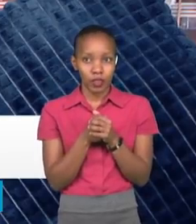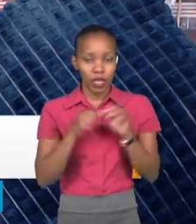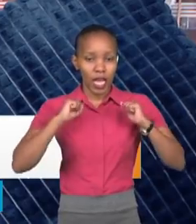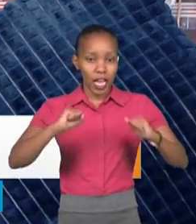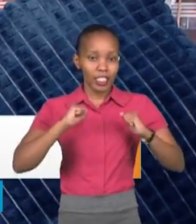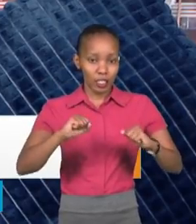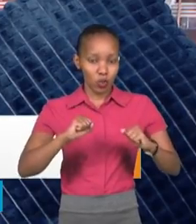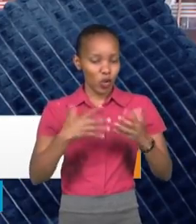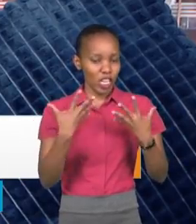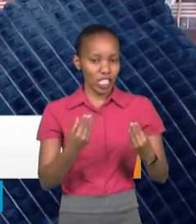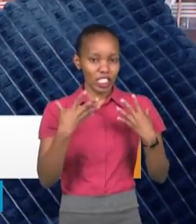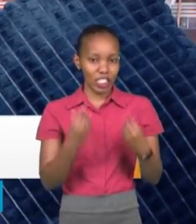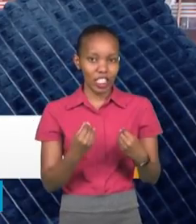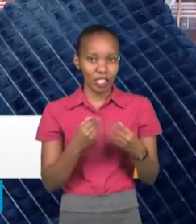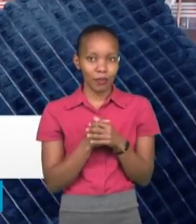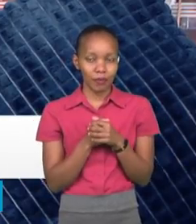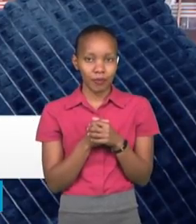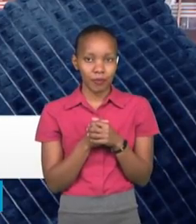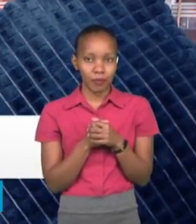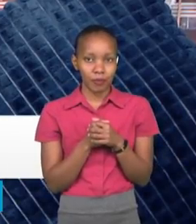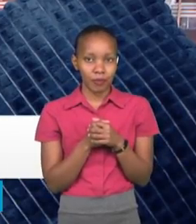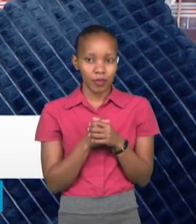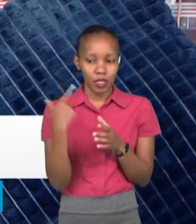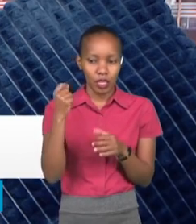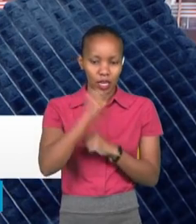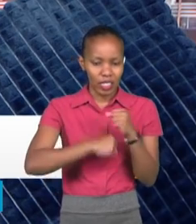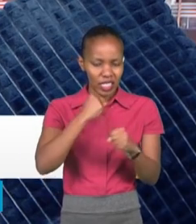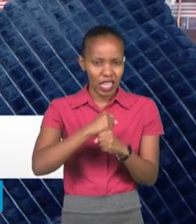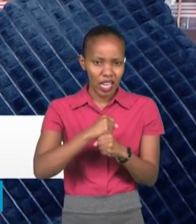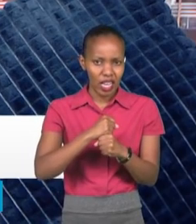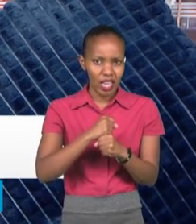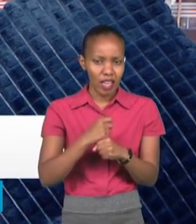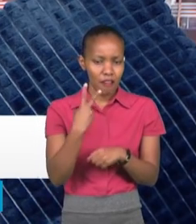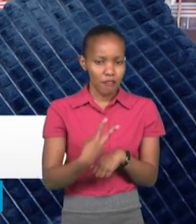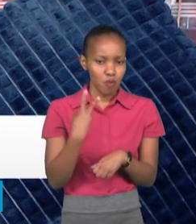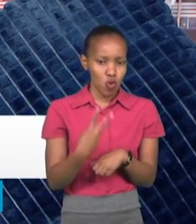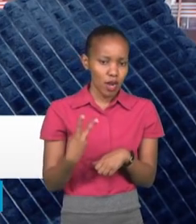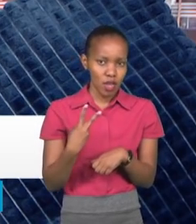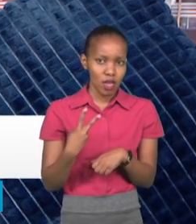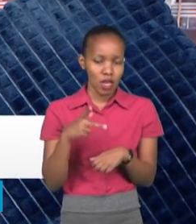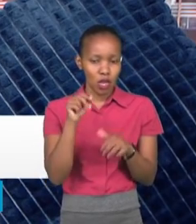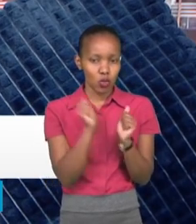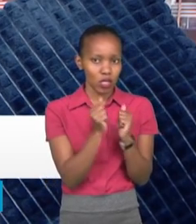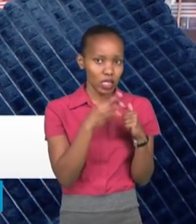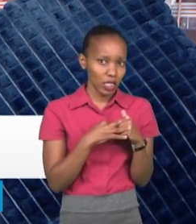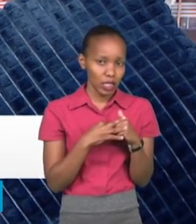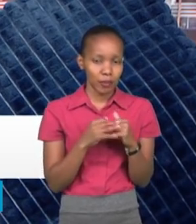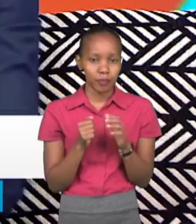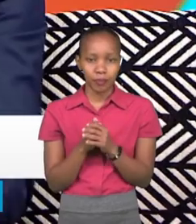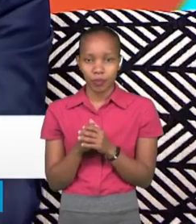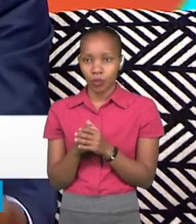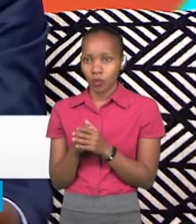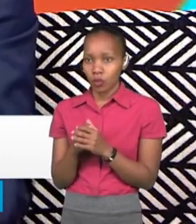sell to to him. That was last year, February last year, mid-February last year. Amazing. Yes.